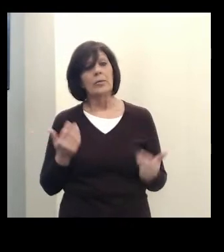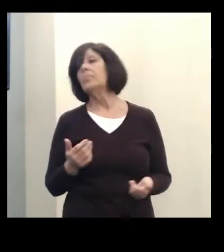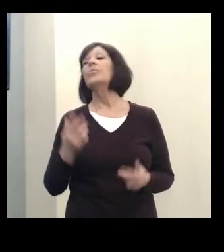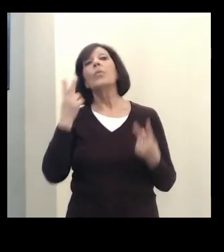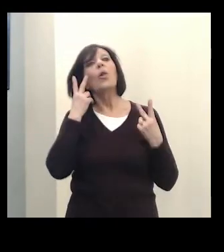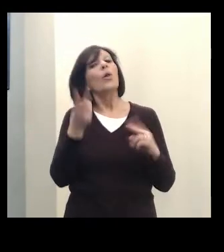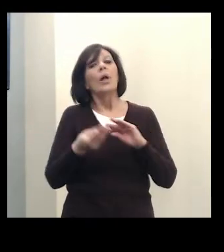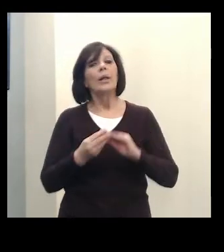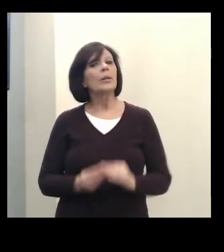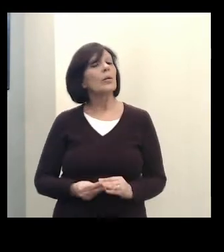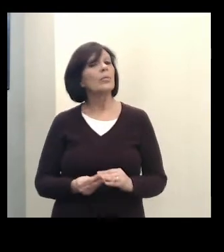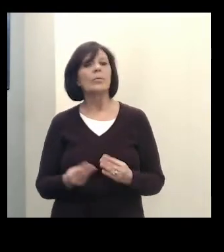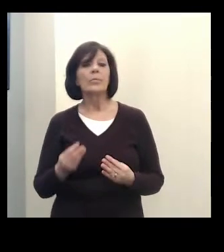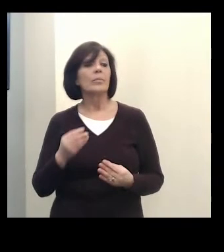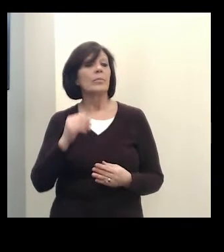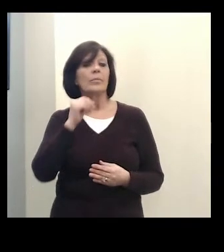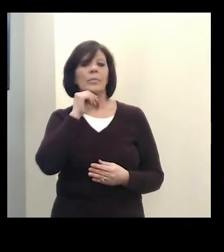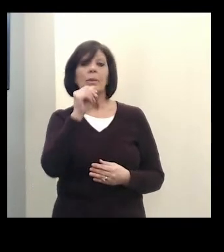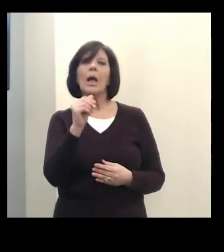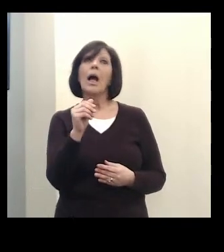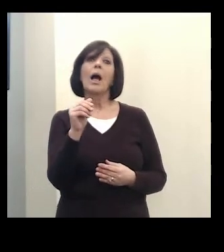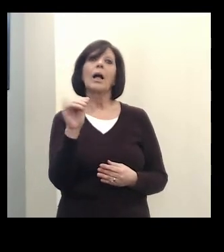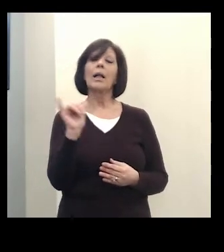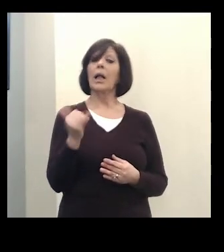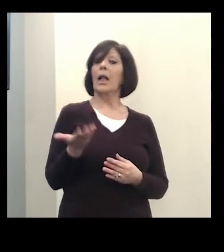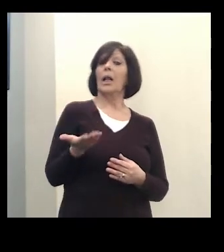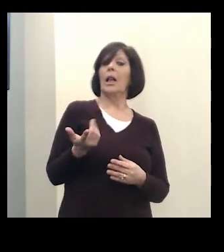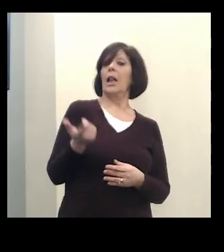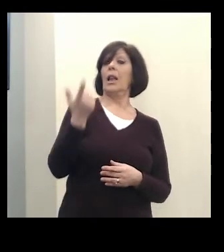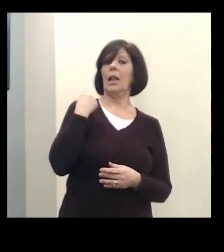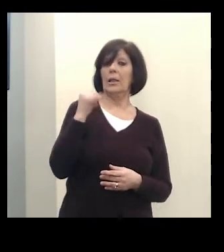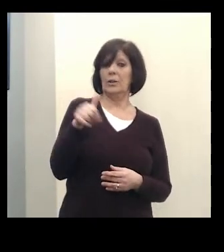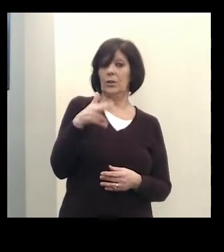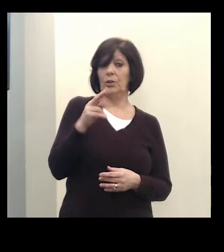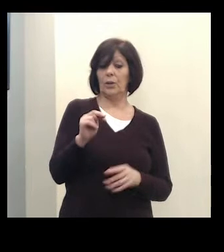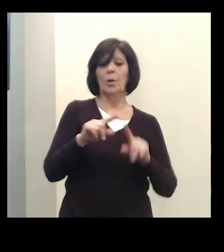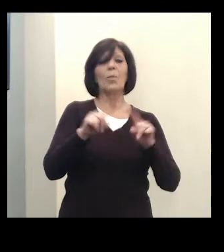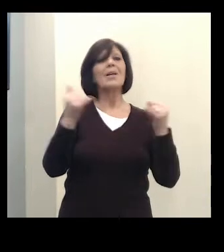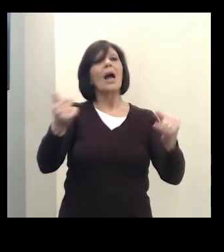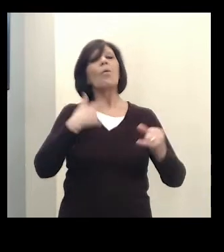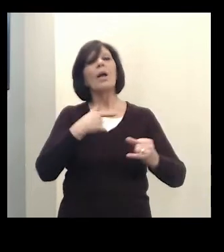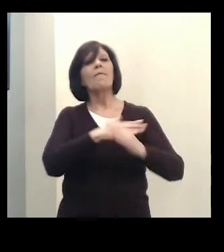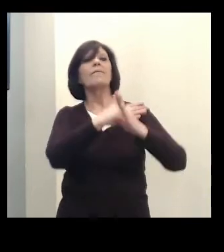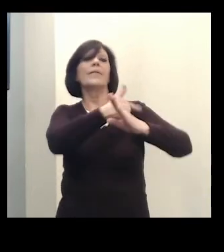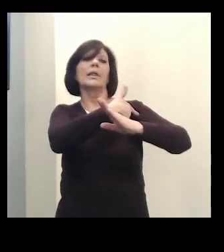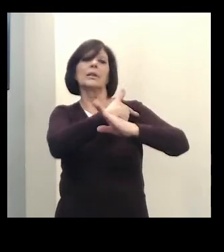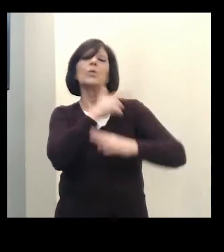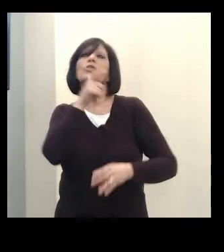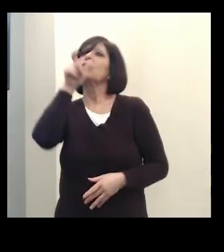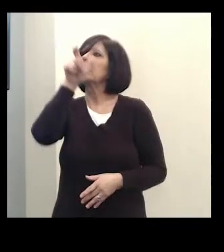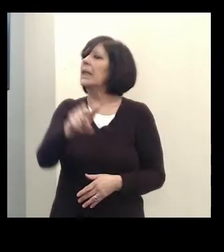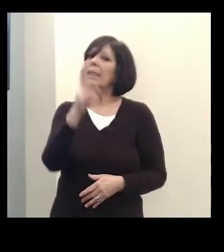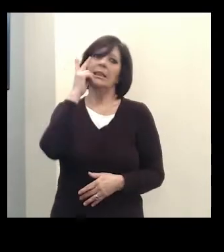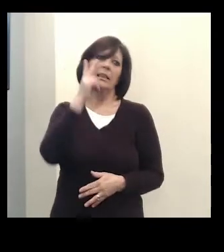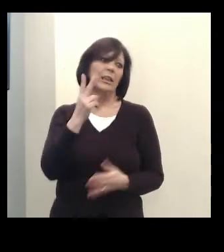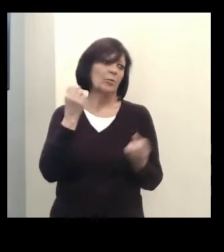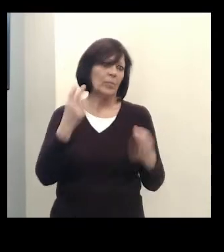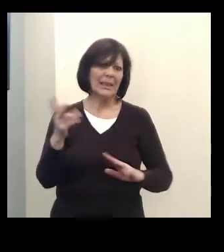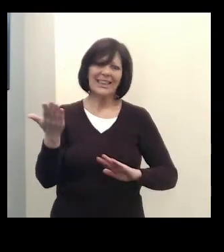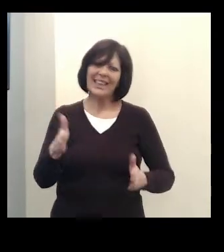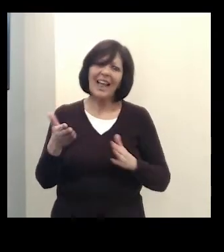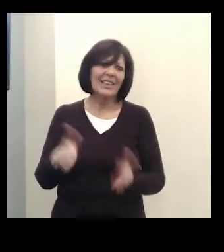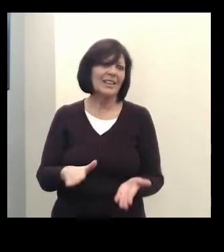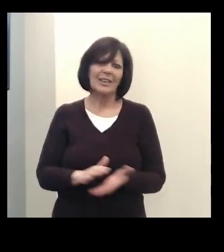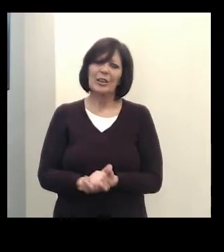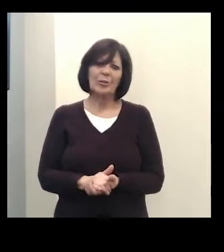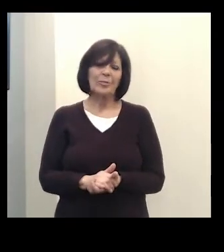we're not where we were, thankfully, last January, but we have the vaccine now. We should not be seeing as many deaths. And if you